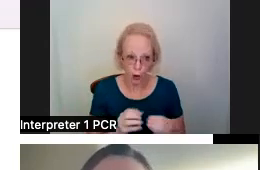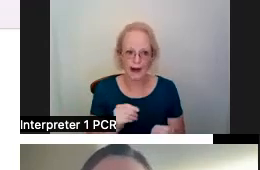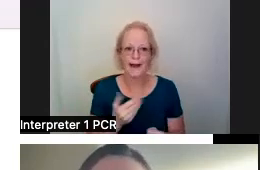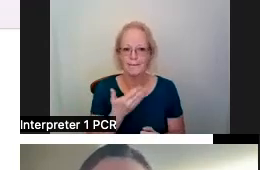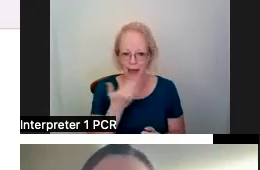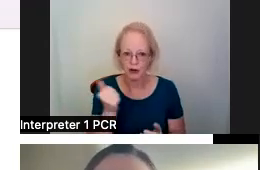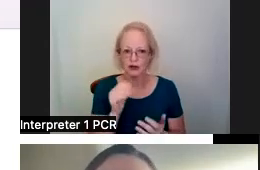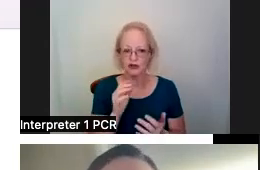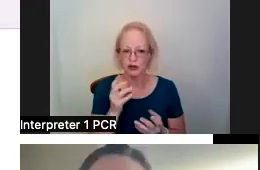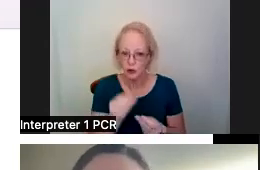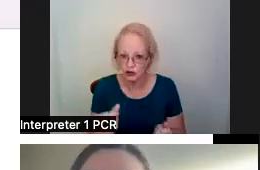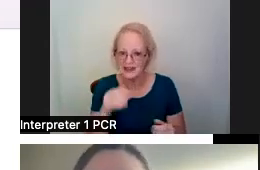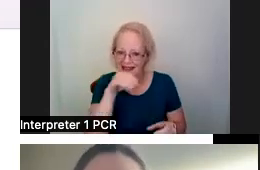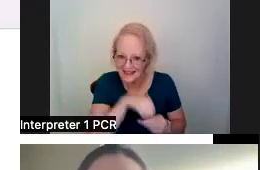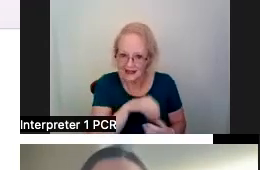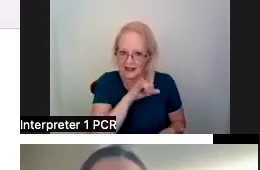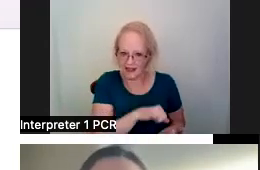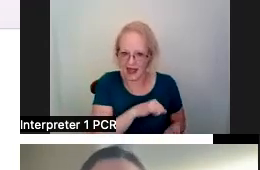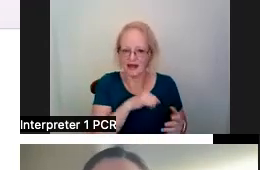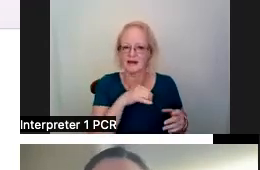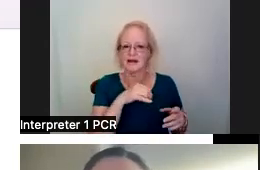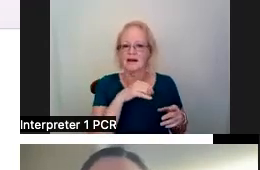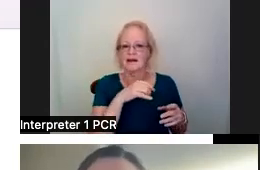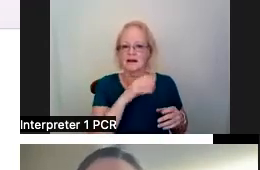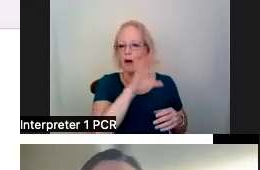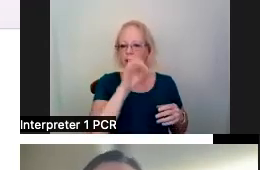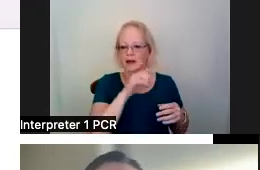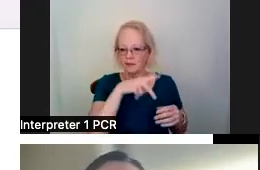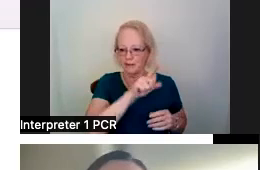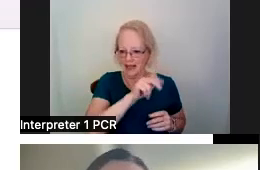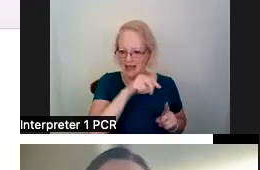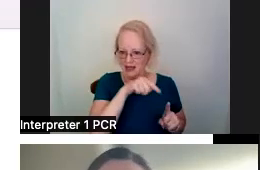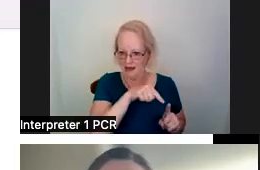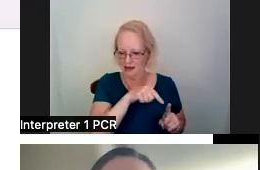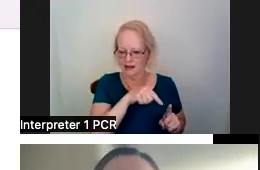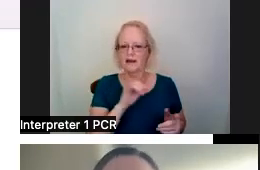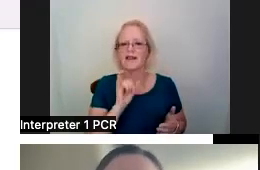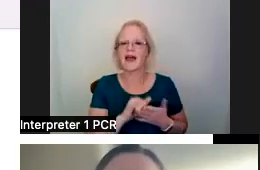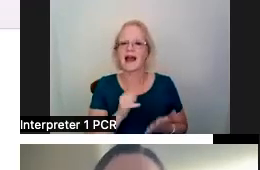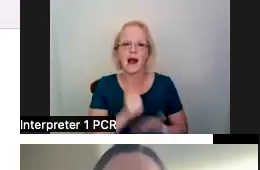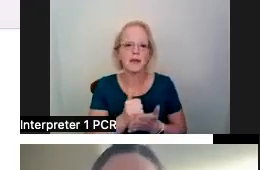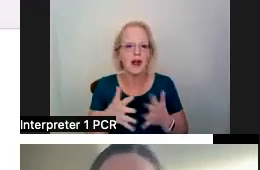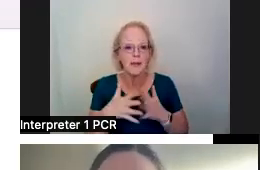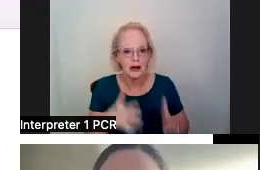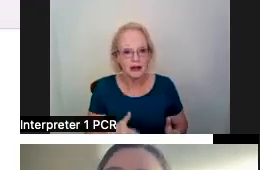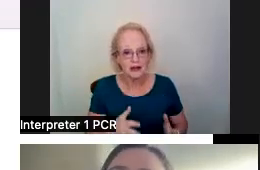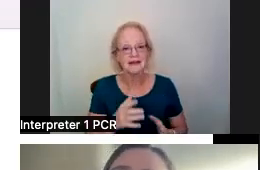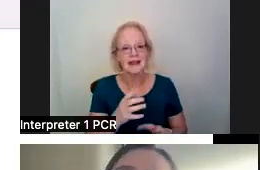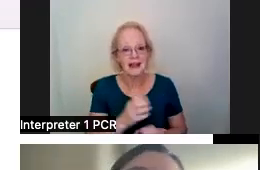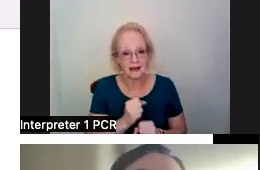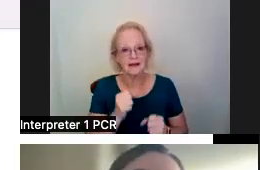in-plan space helps Americans to get access to efficient lifetime solutions.